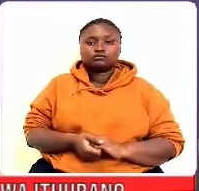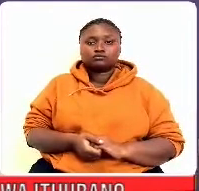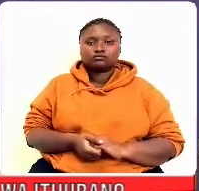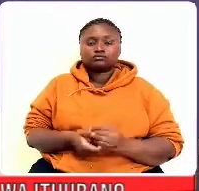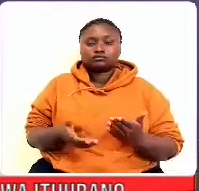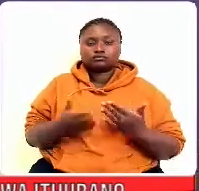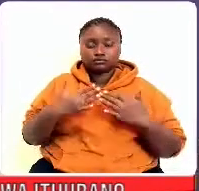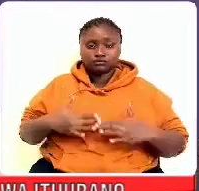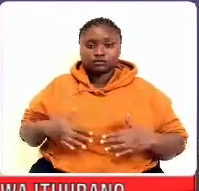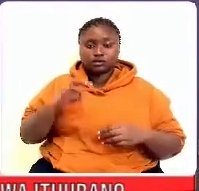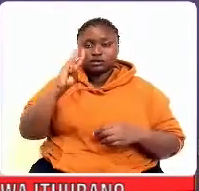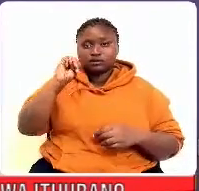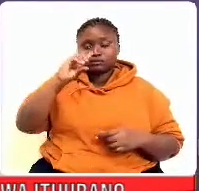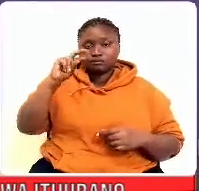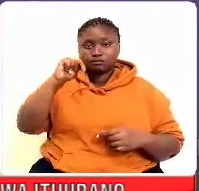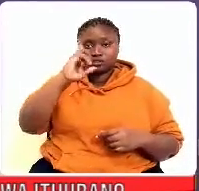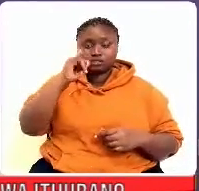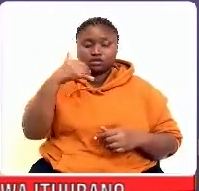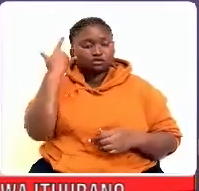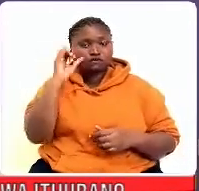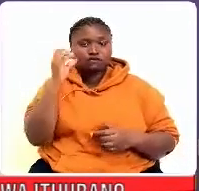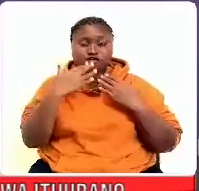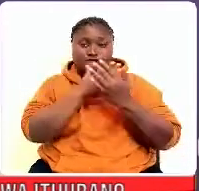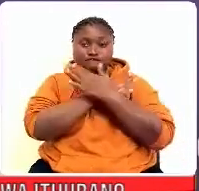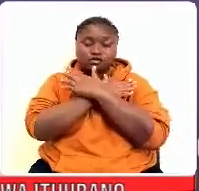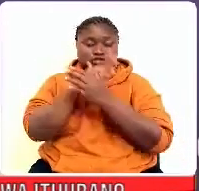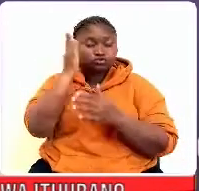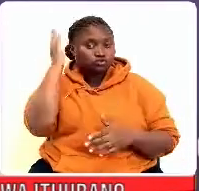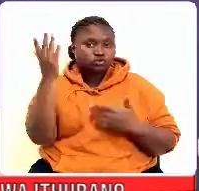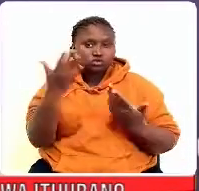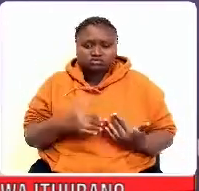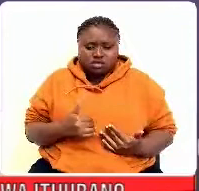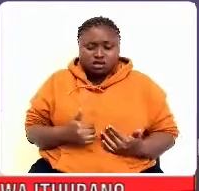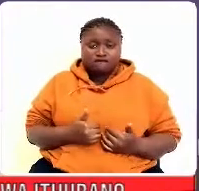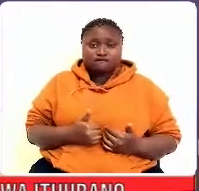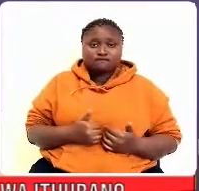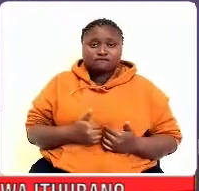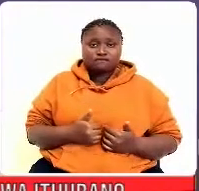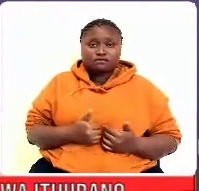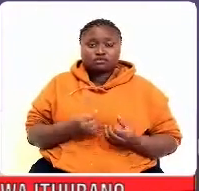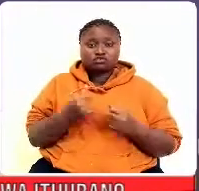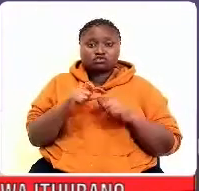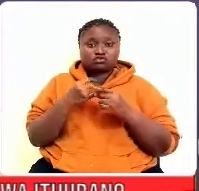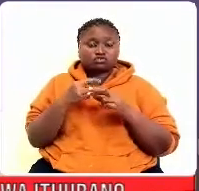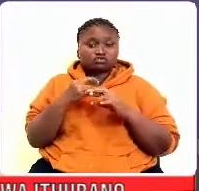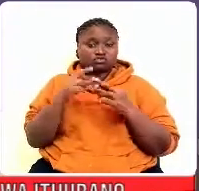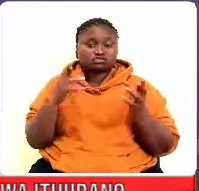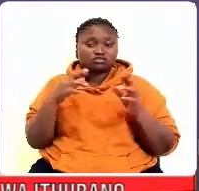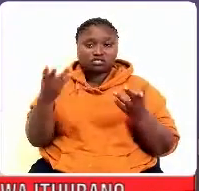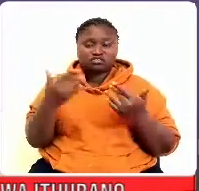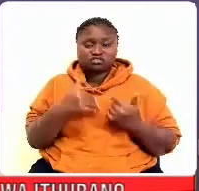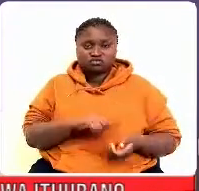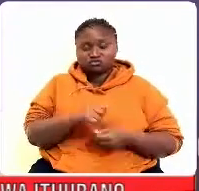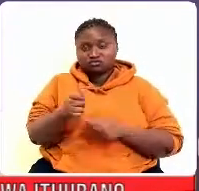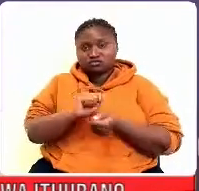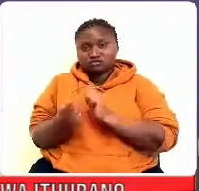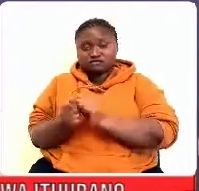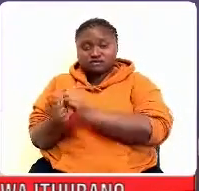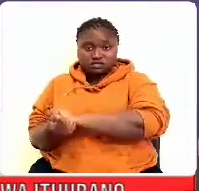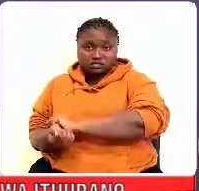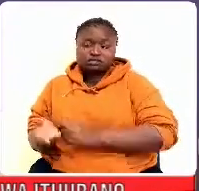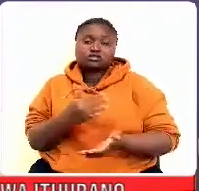Many of our friends know that there have been attempts at trying to reverse the gains we've